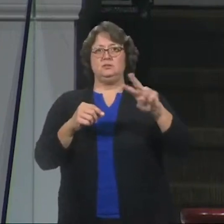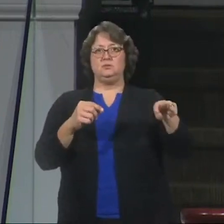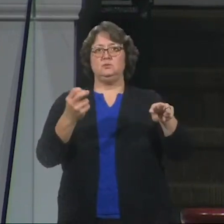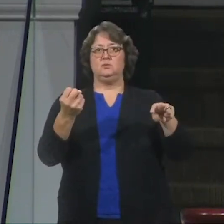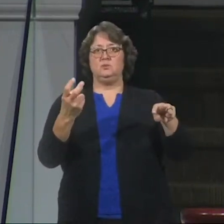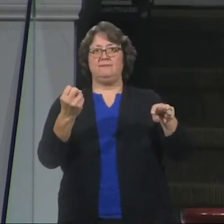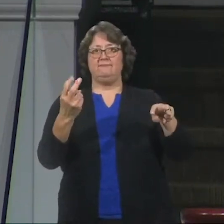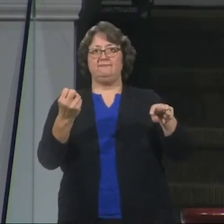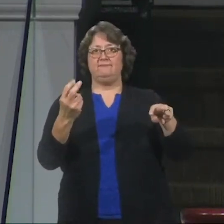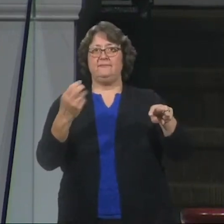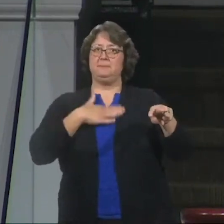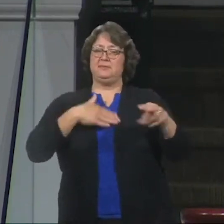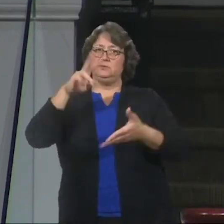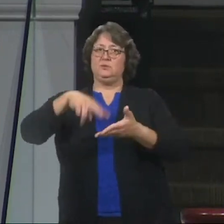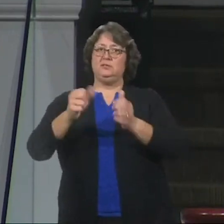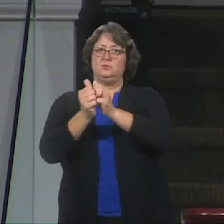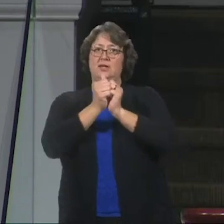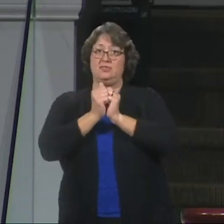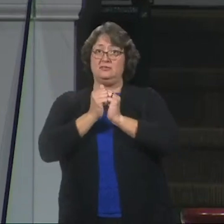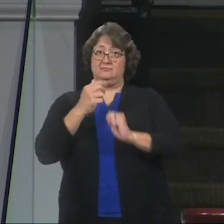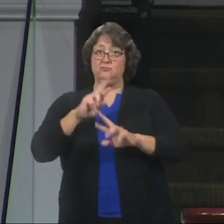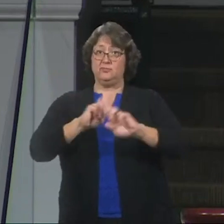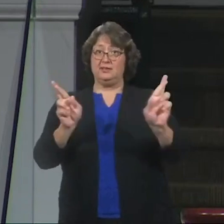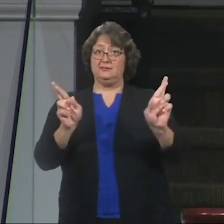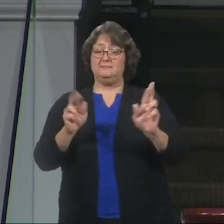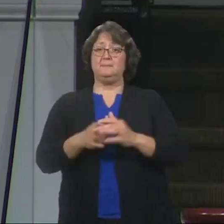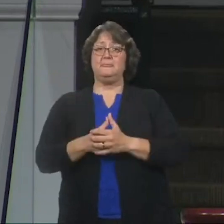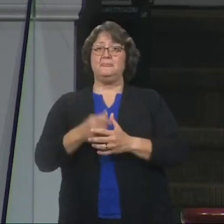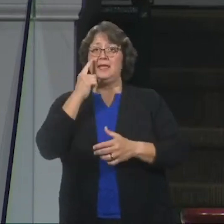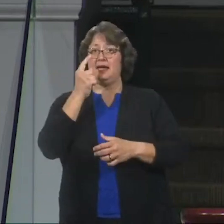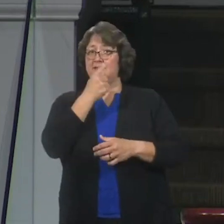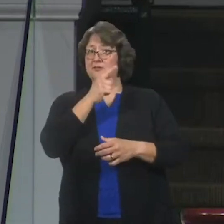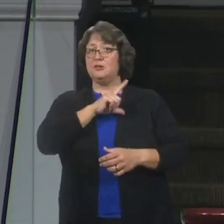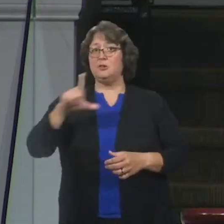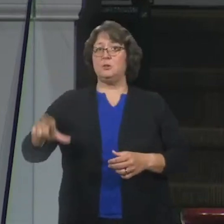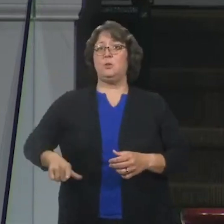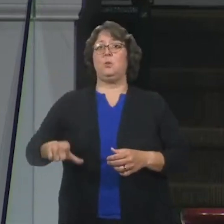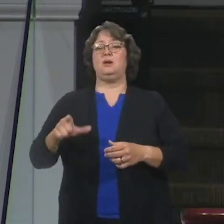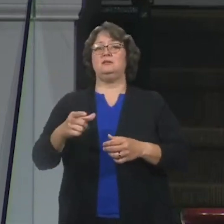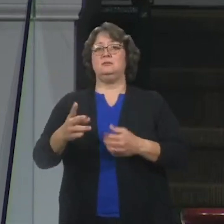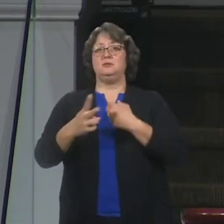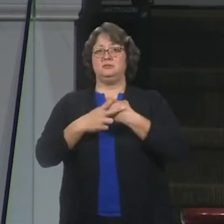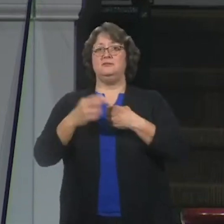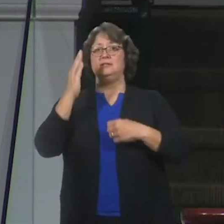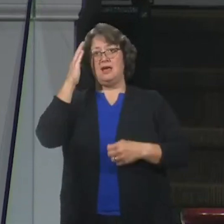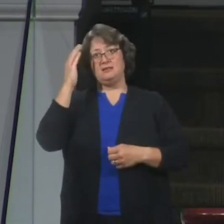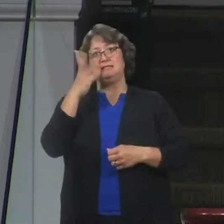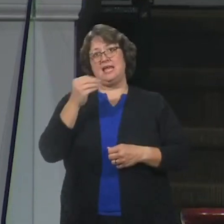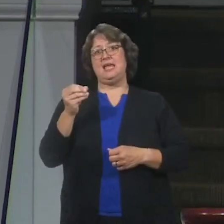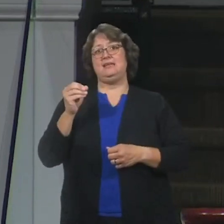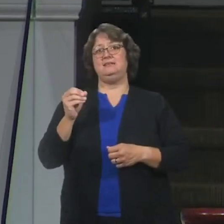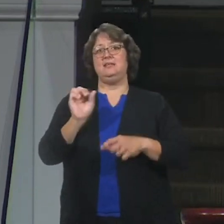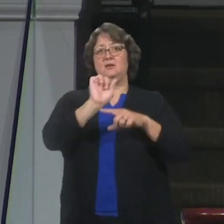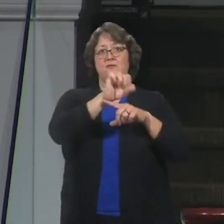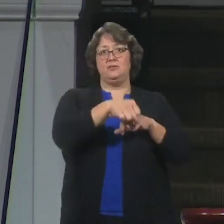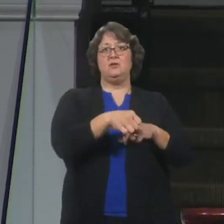number 12. Let's read it all together. You ready? The eyes of the Lord preserve knowledge.